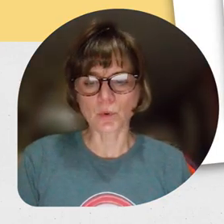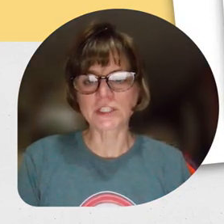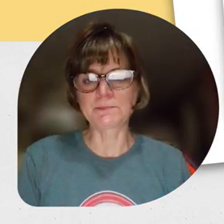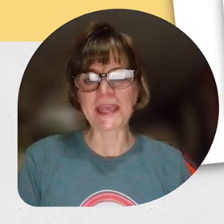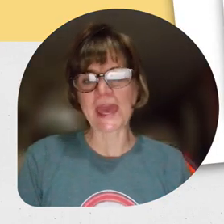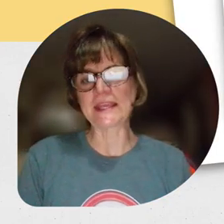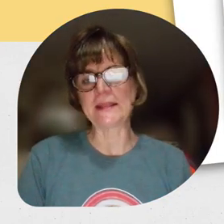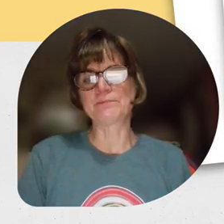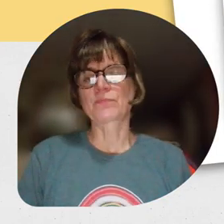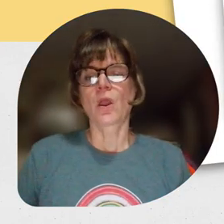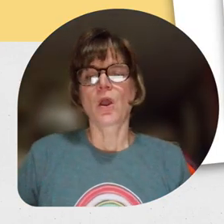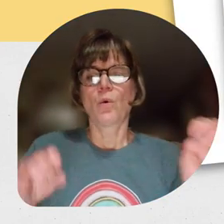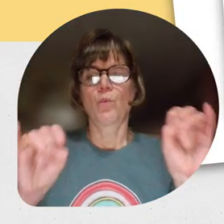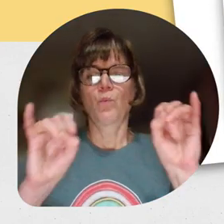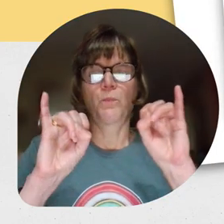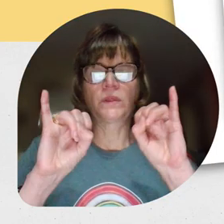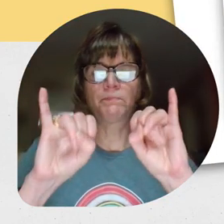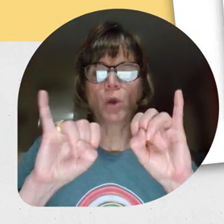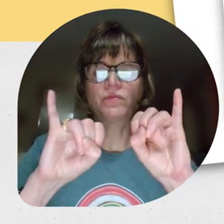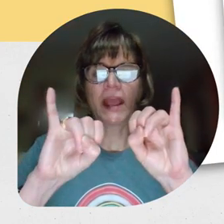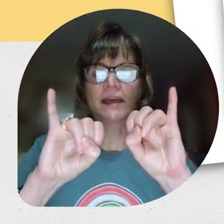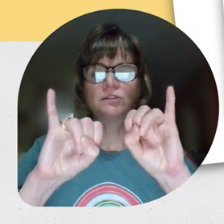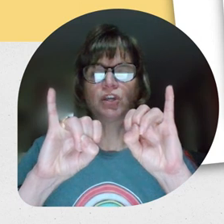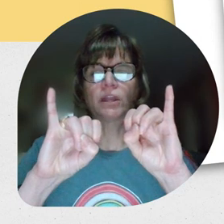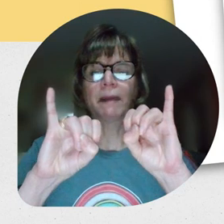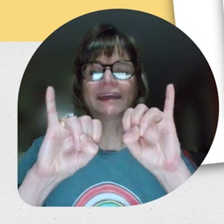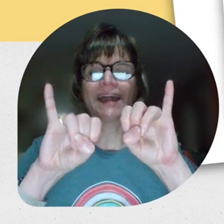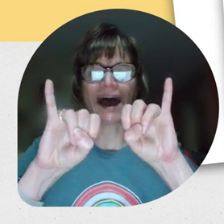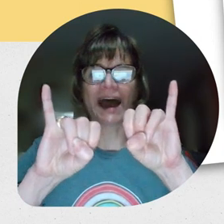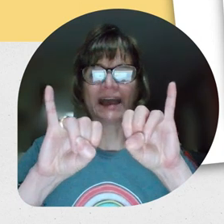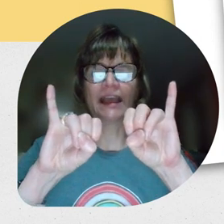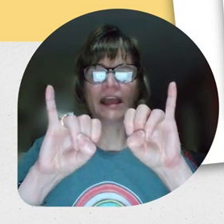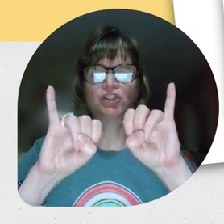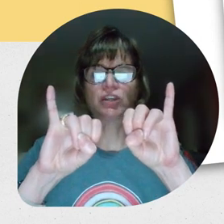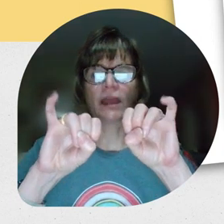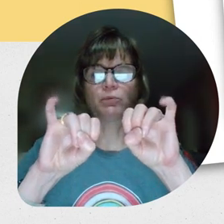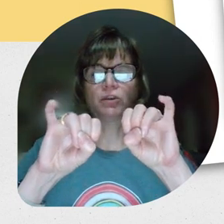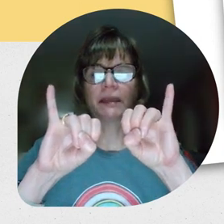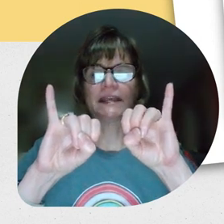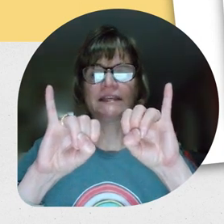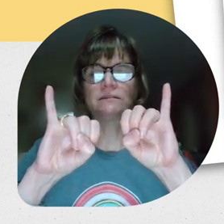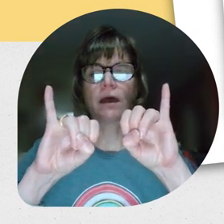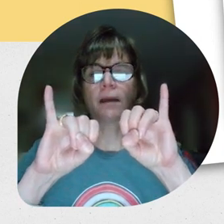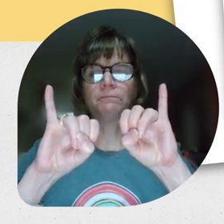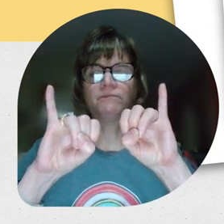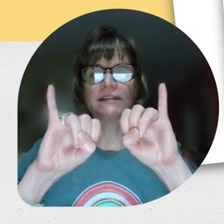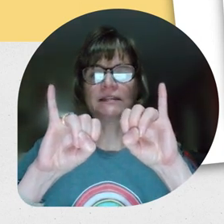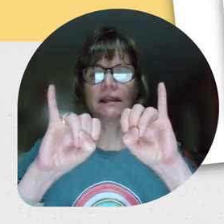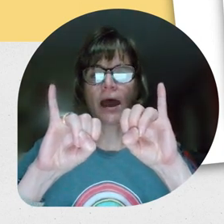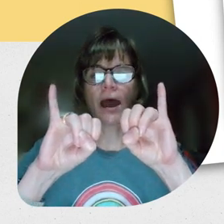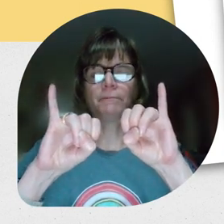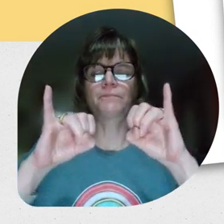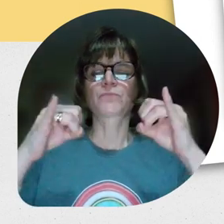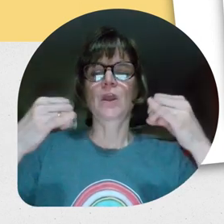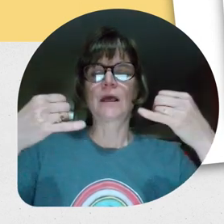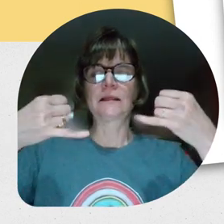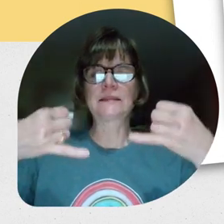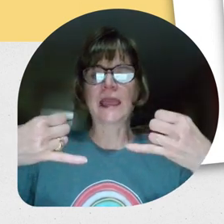Noodles or spaghetti. With both hands, you're going to make an I hand shape with your pinky facing